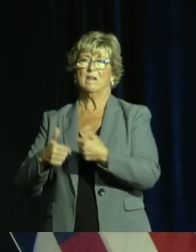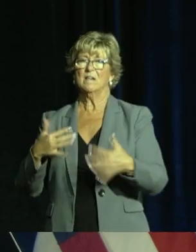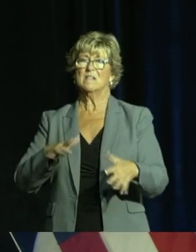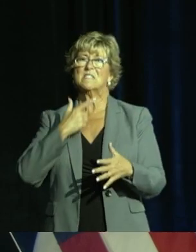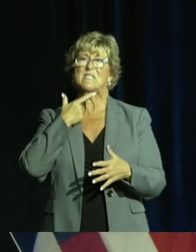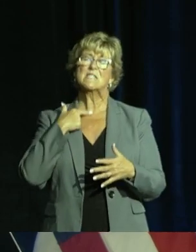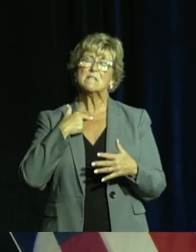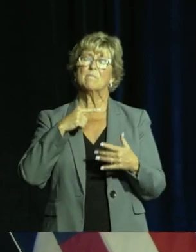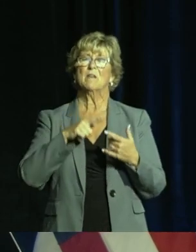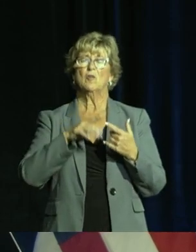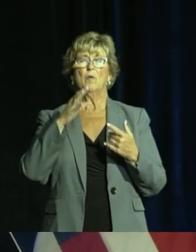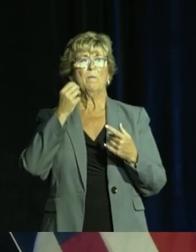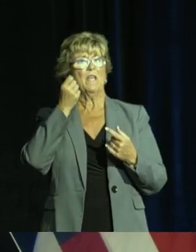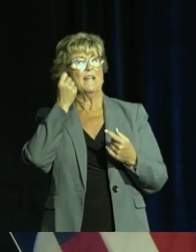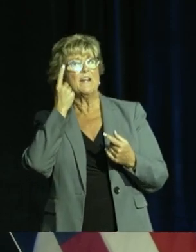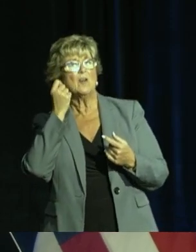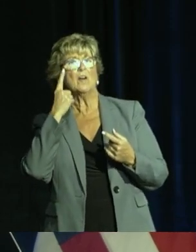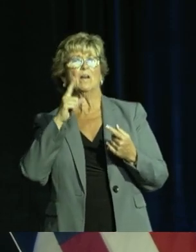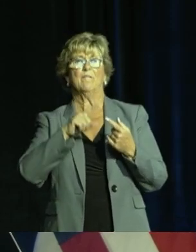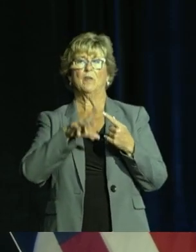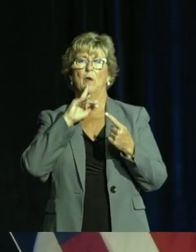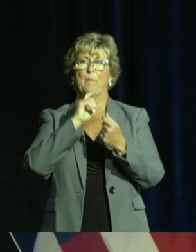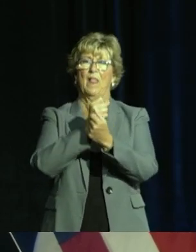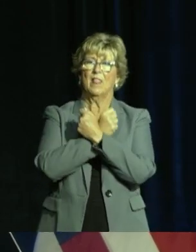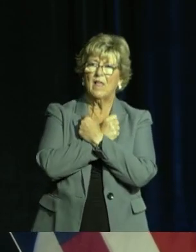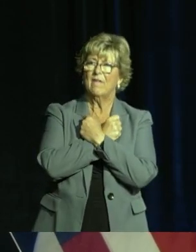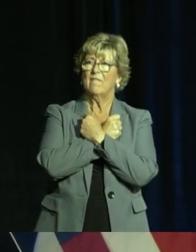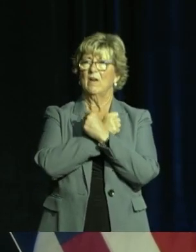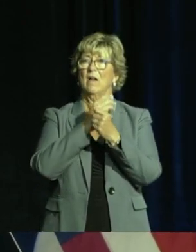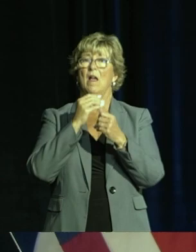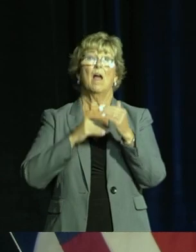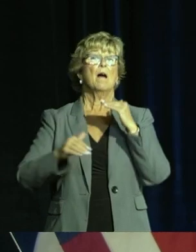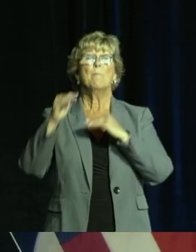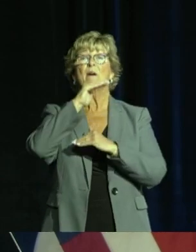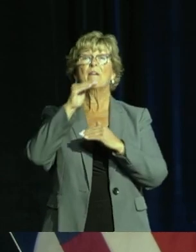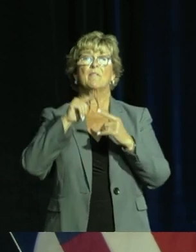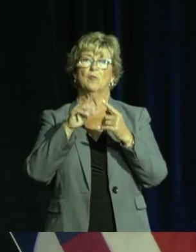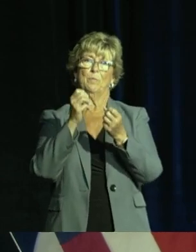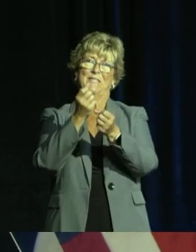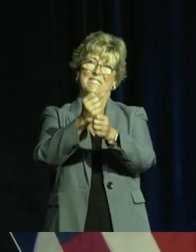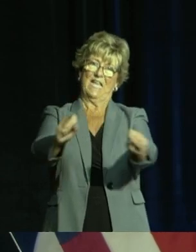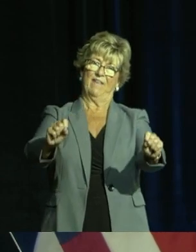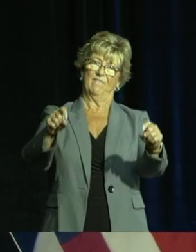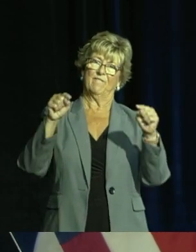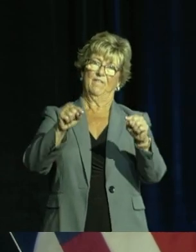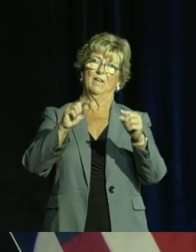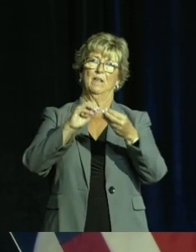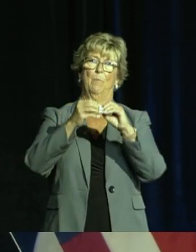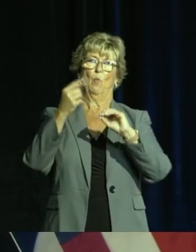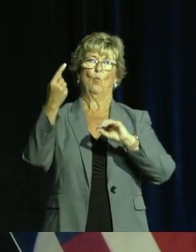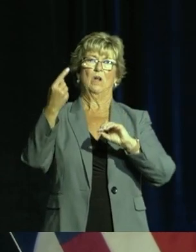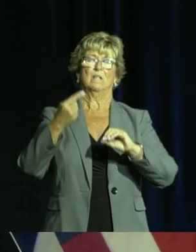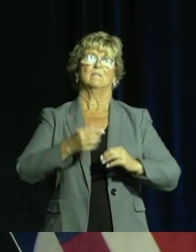to be understood, to be loved, and above all, to be safe.